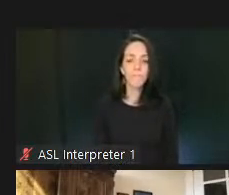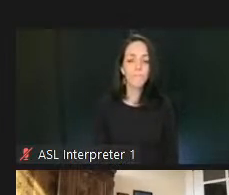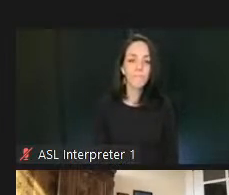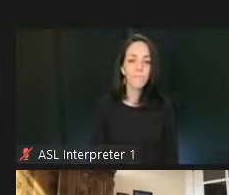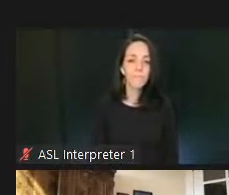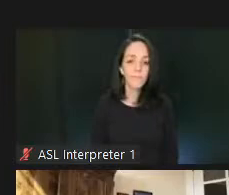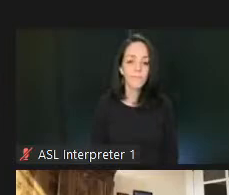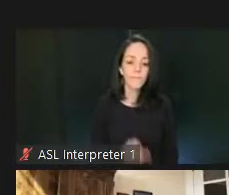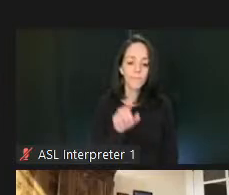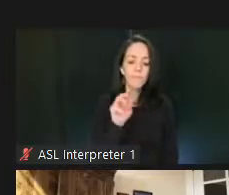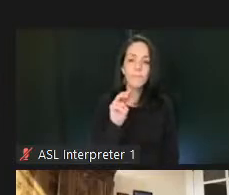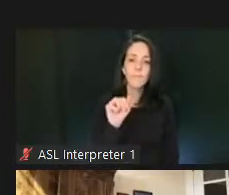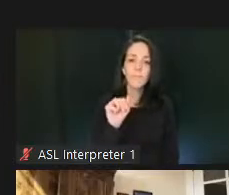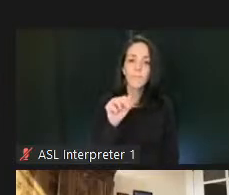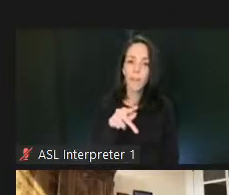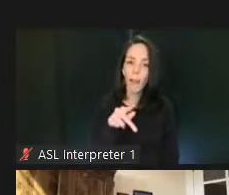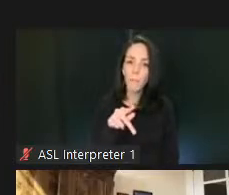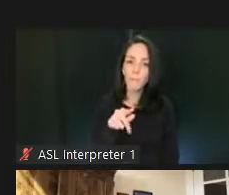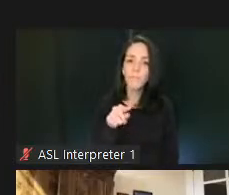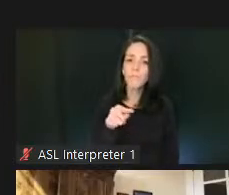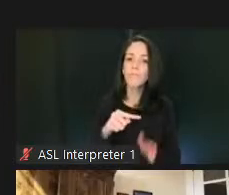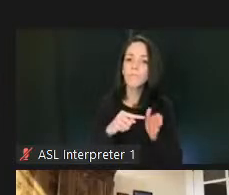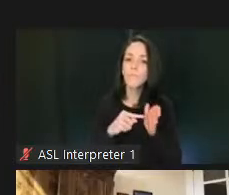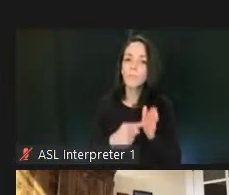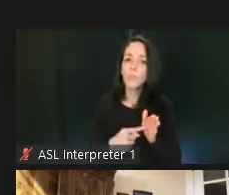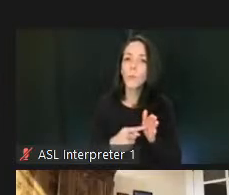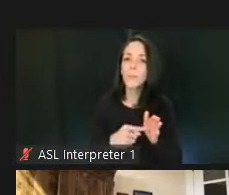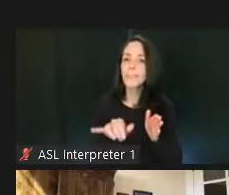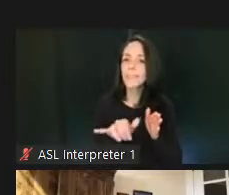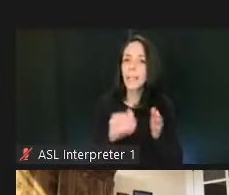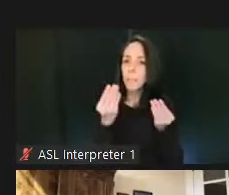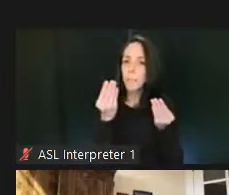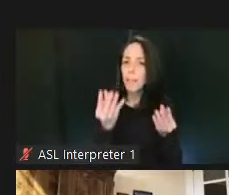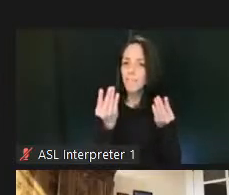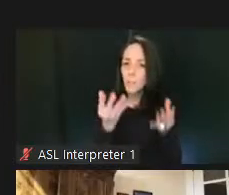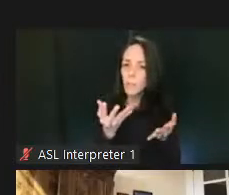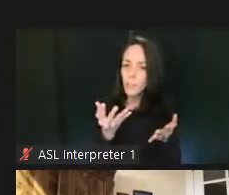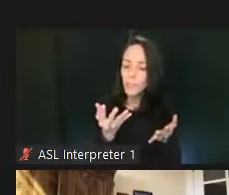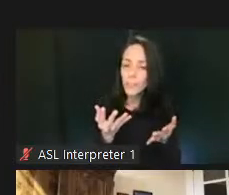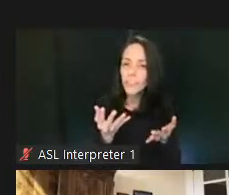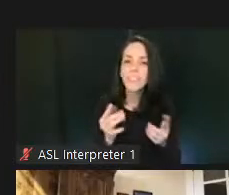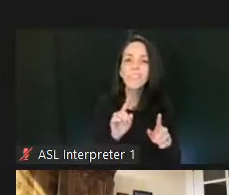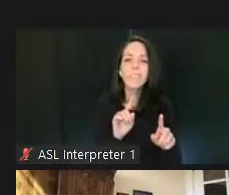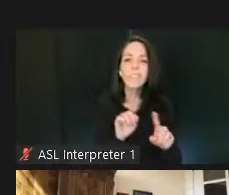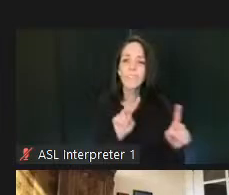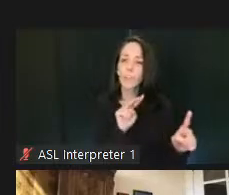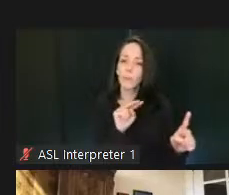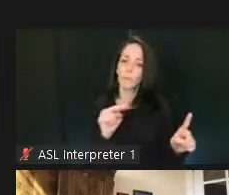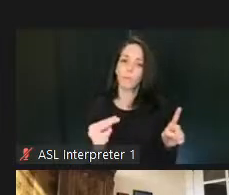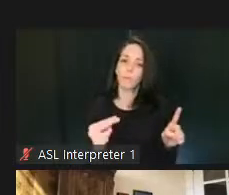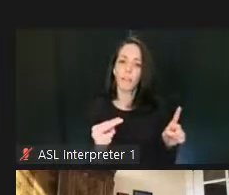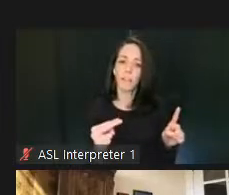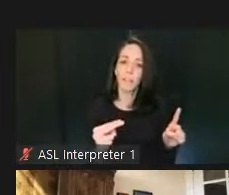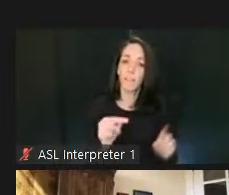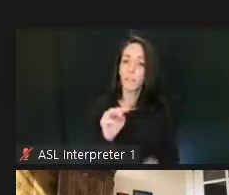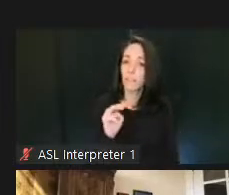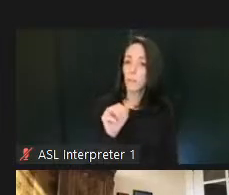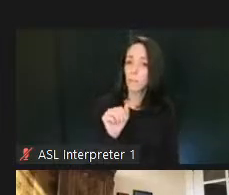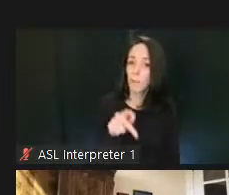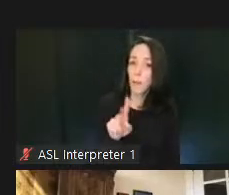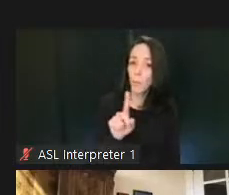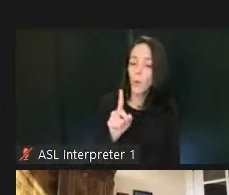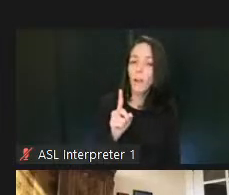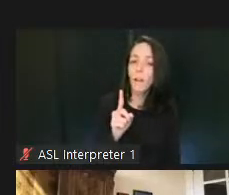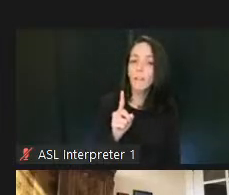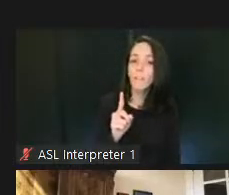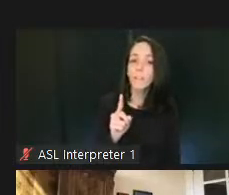This is a map. Again, it depicts essentially the same information, but in a different way. On this map, where you see solid black lines